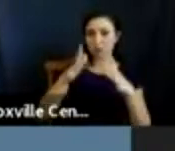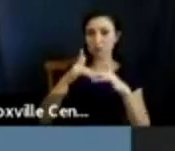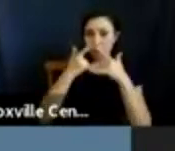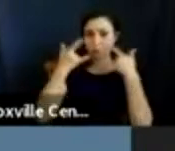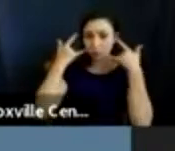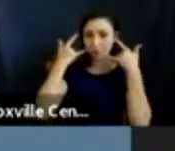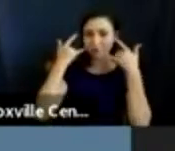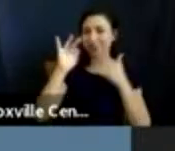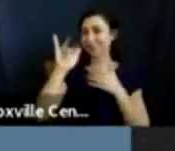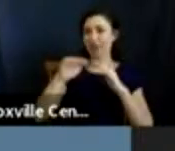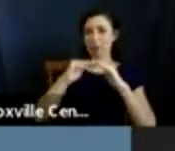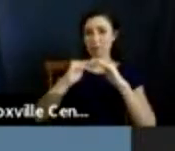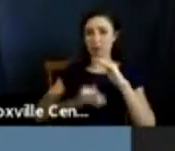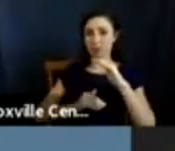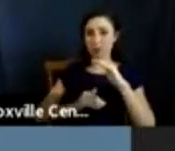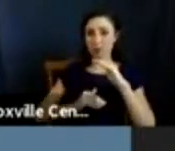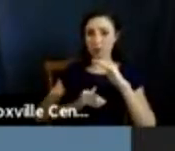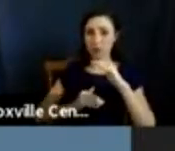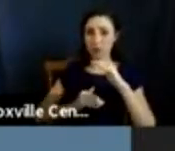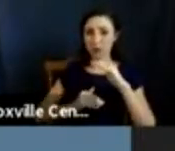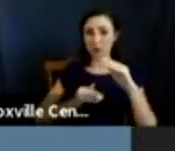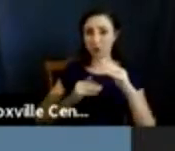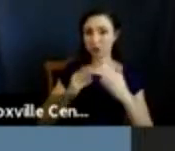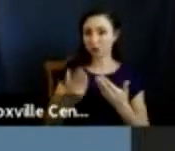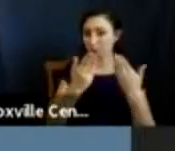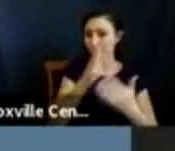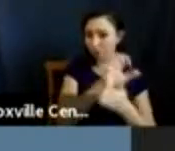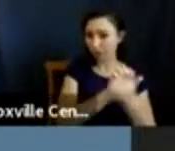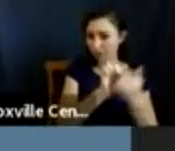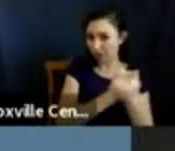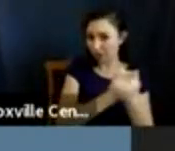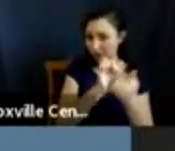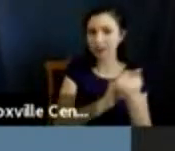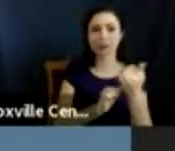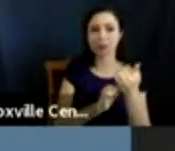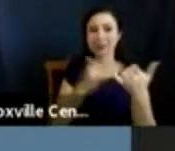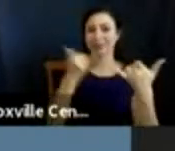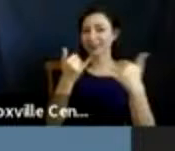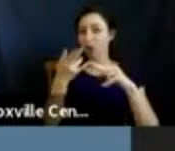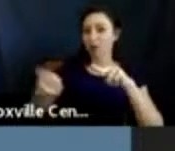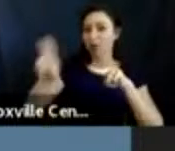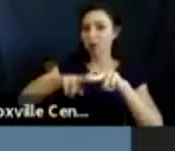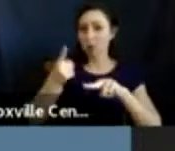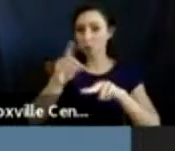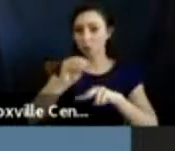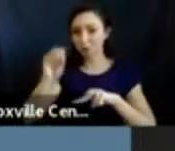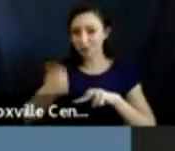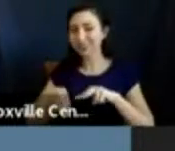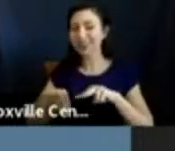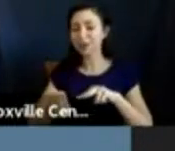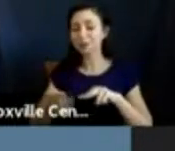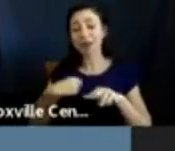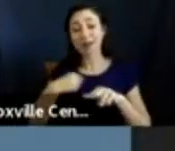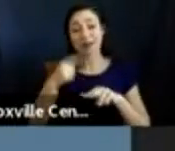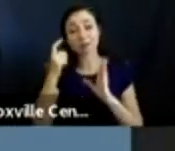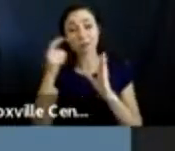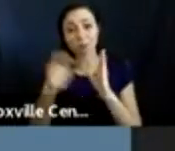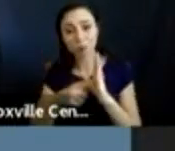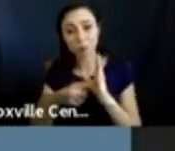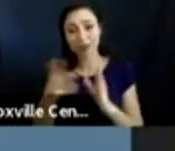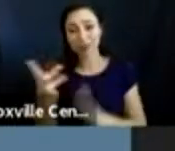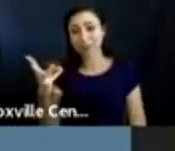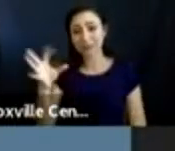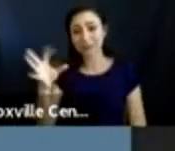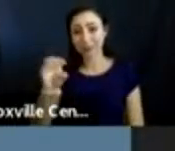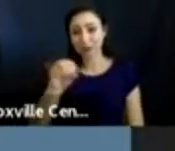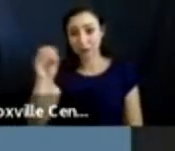hand sanitizers. And it has now taken the lead just by 1%, which is within the margin of error. But I think it is notable that